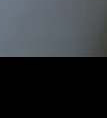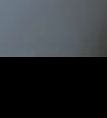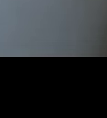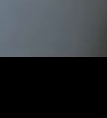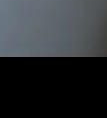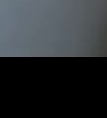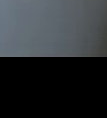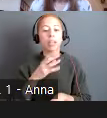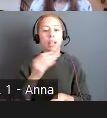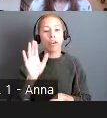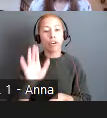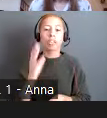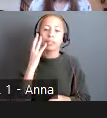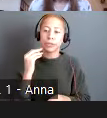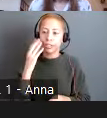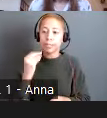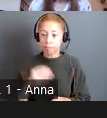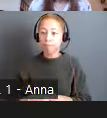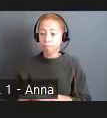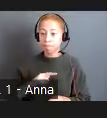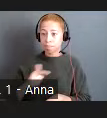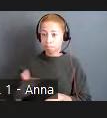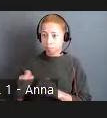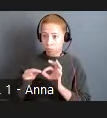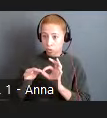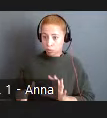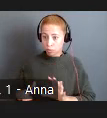and her experience.